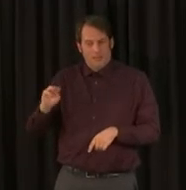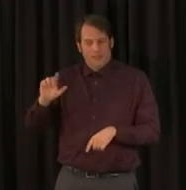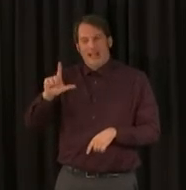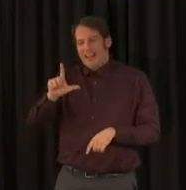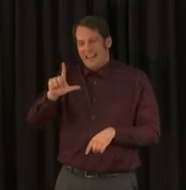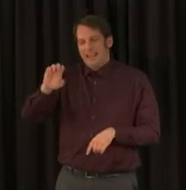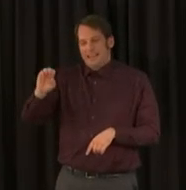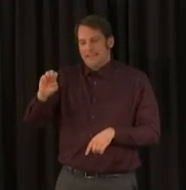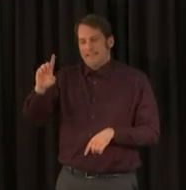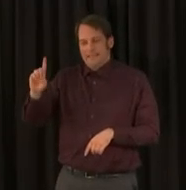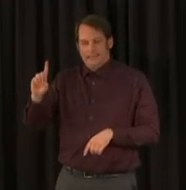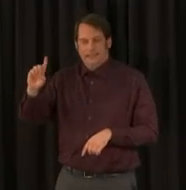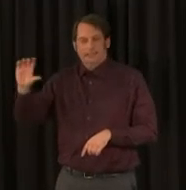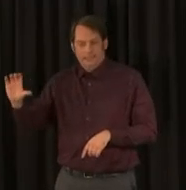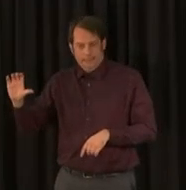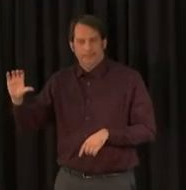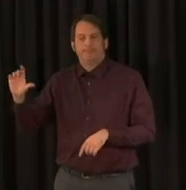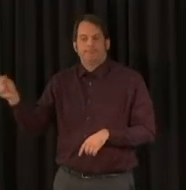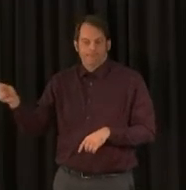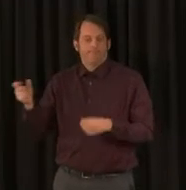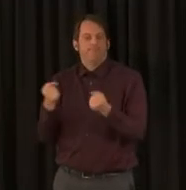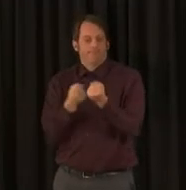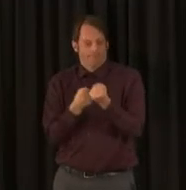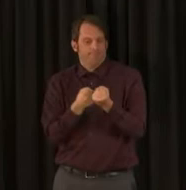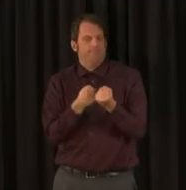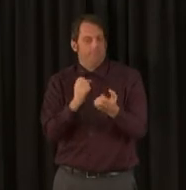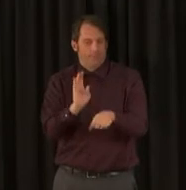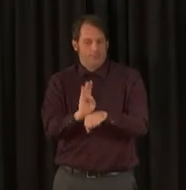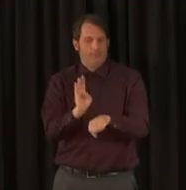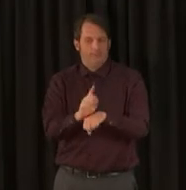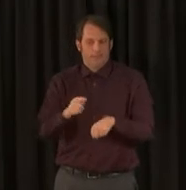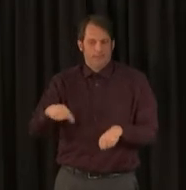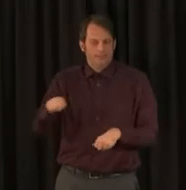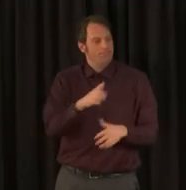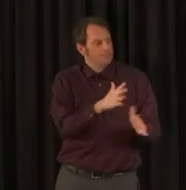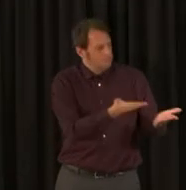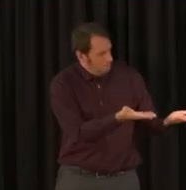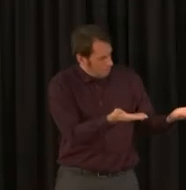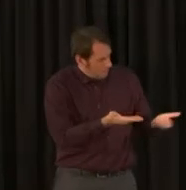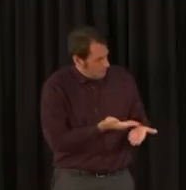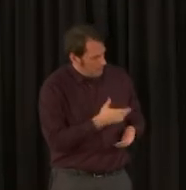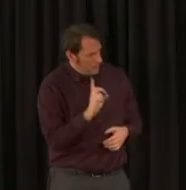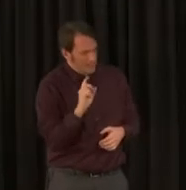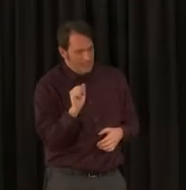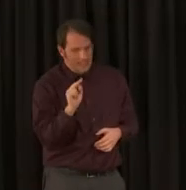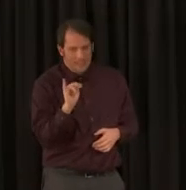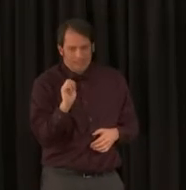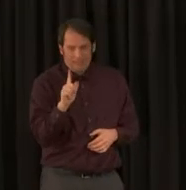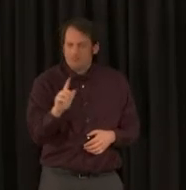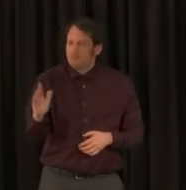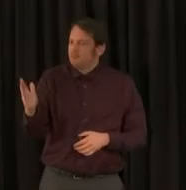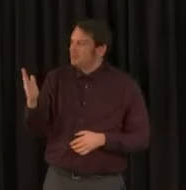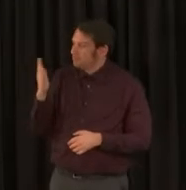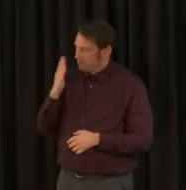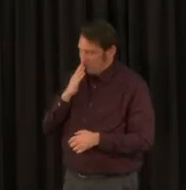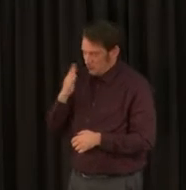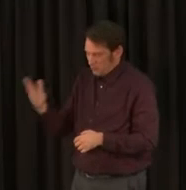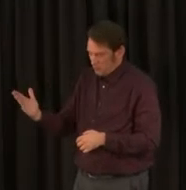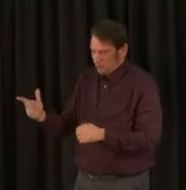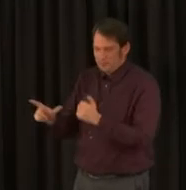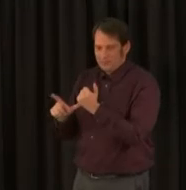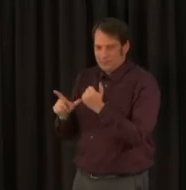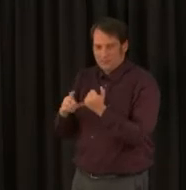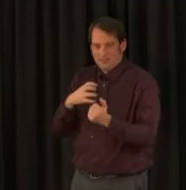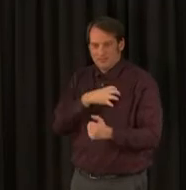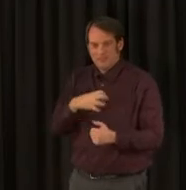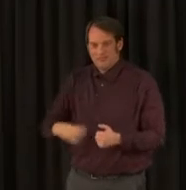district businesses access these critical funds. Welcome, Daniel. Thank you, Director and Mr. Deputy Mayor, and very